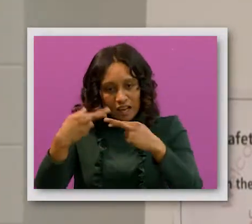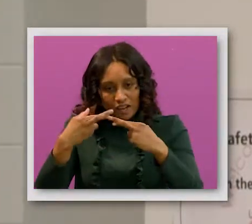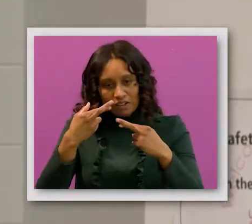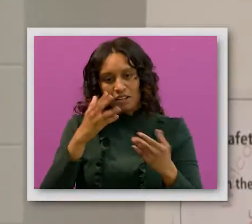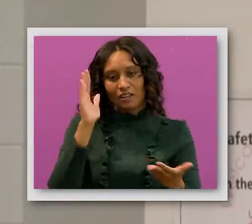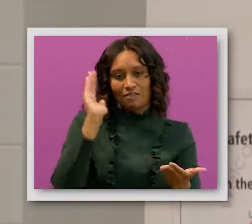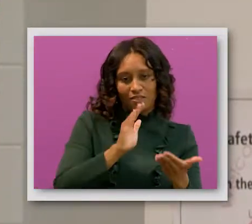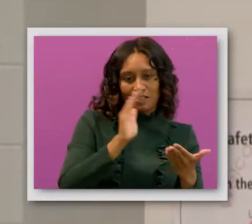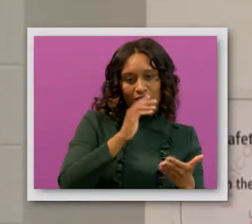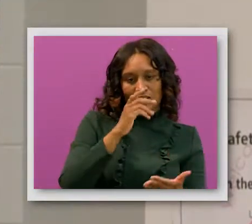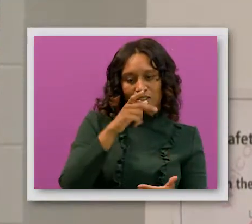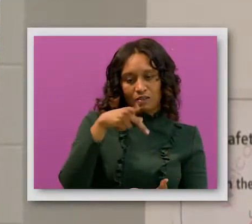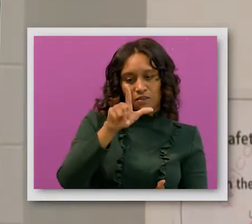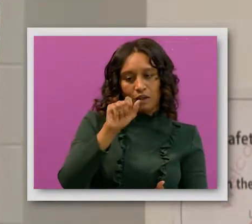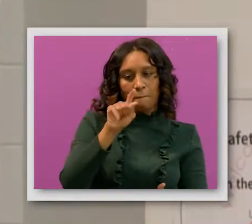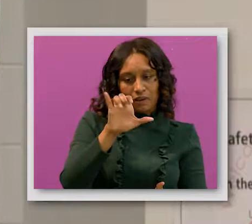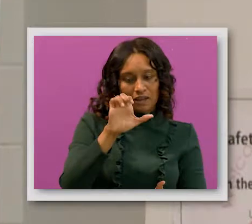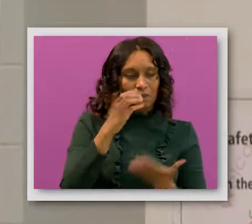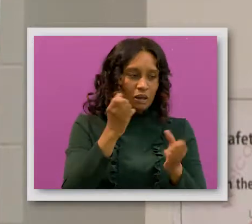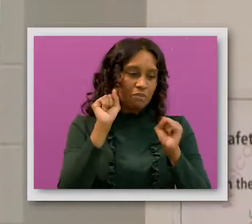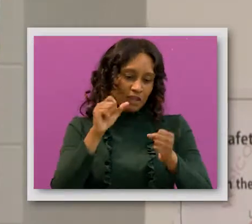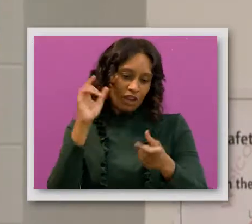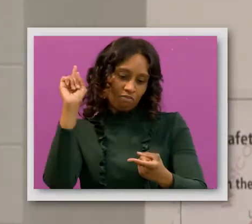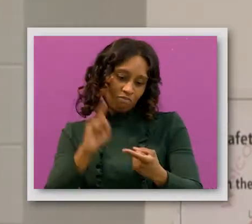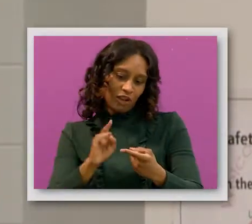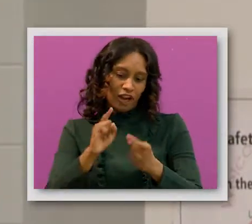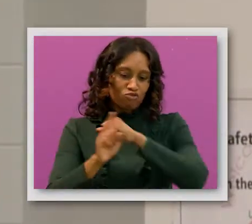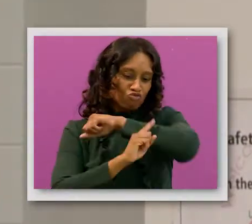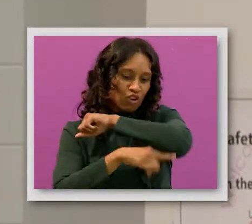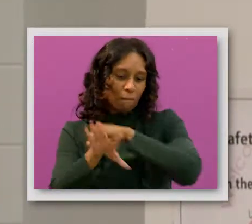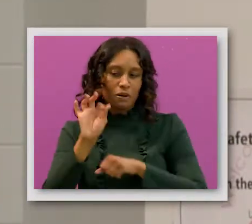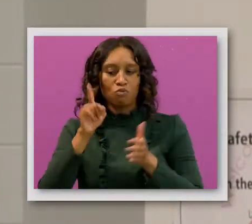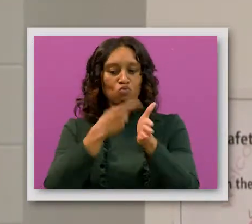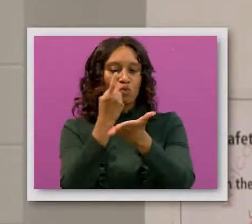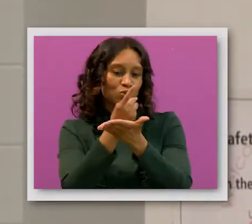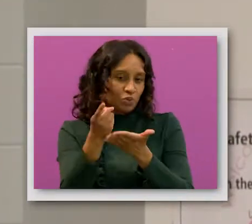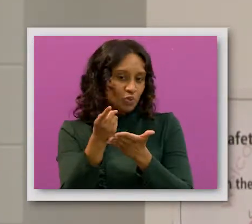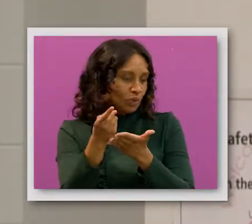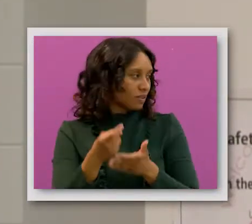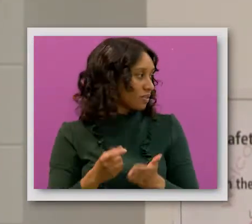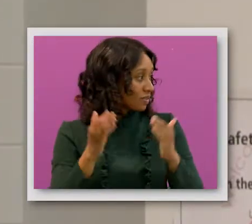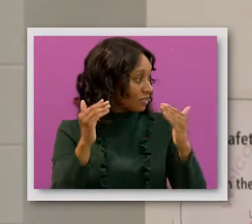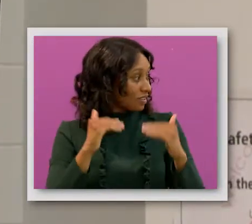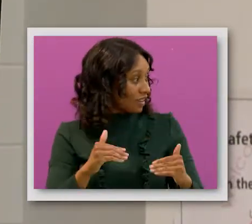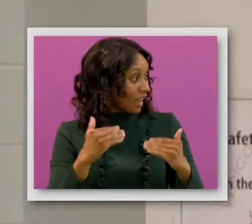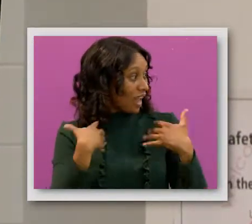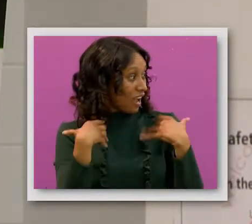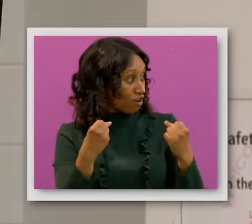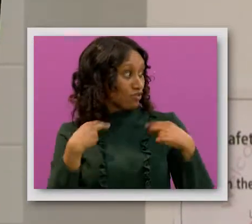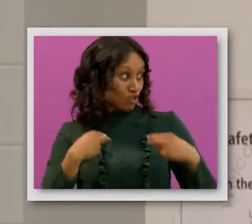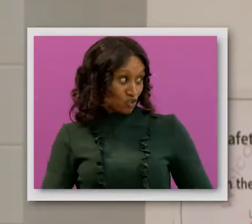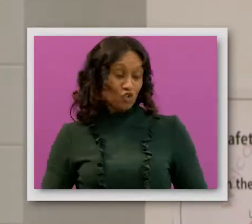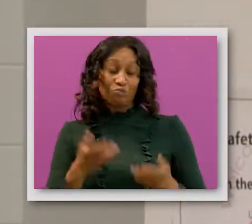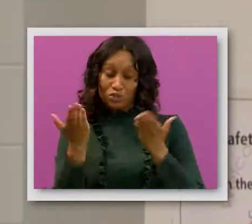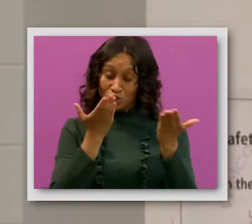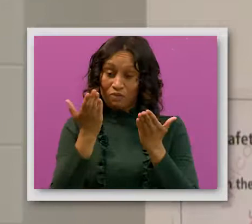etc. So then we're back to Health and Human Services. Aging is the